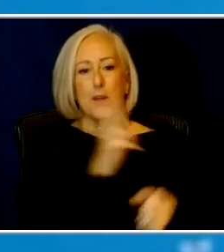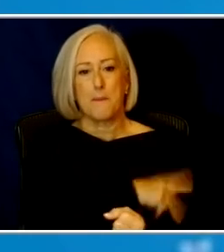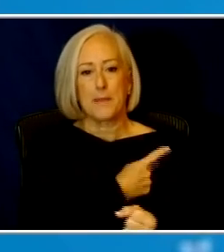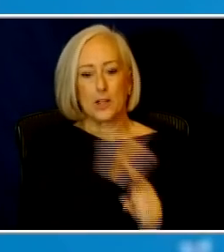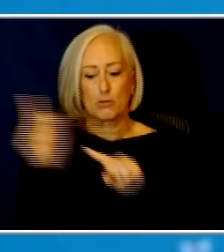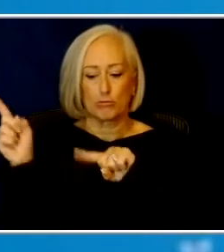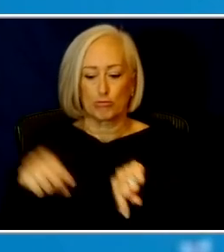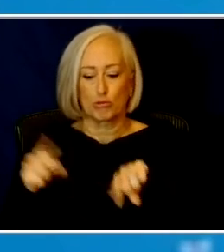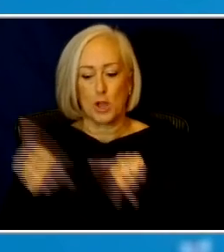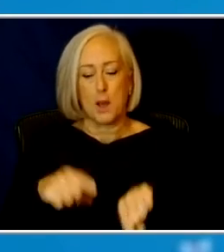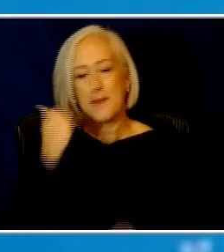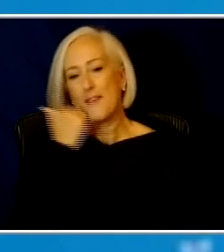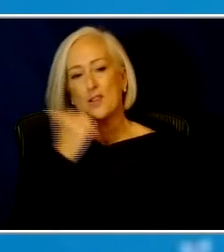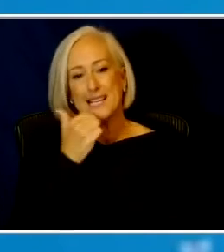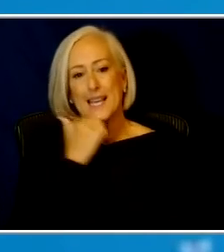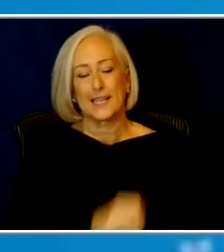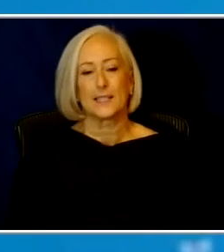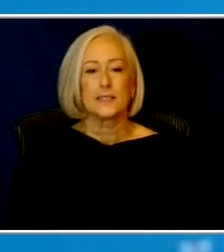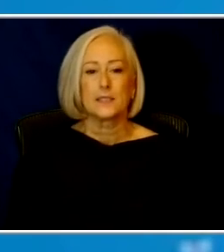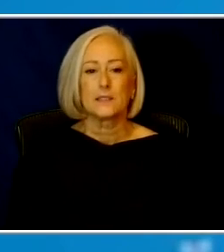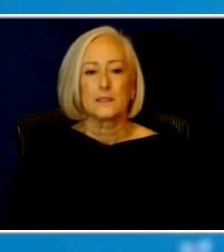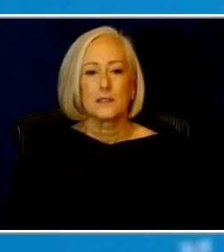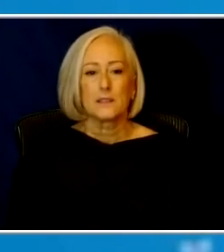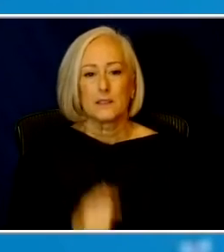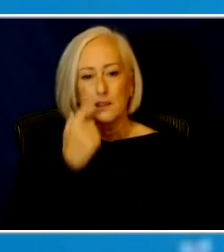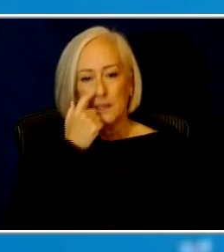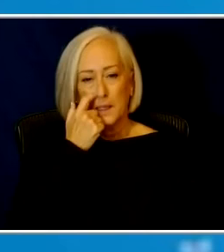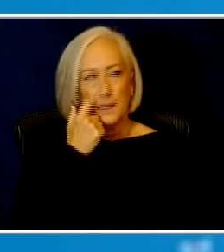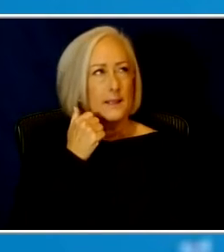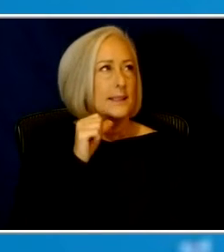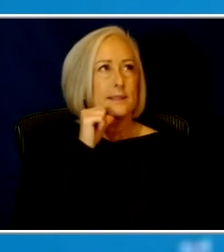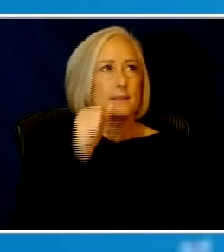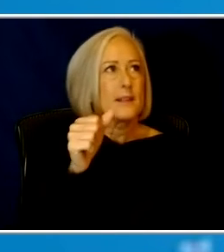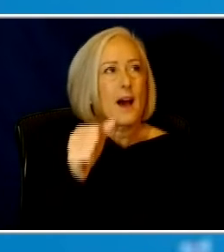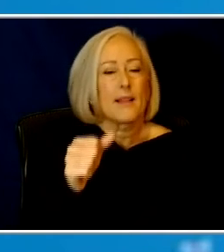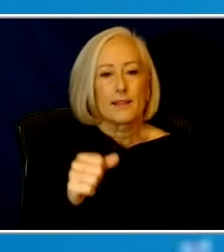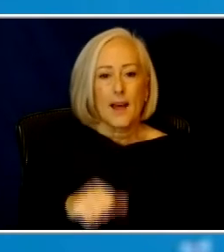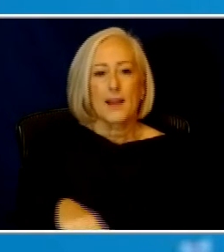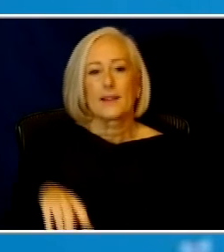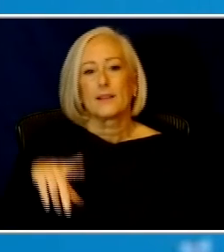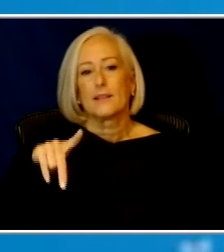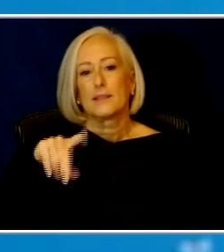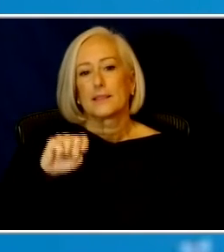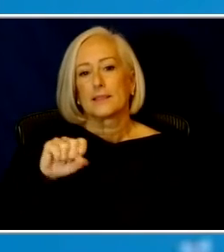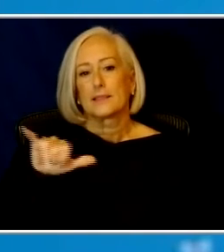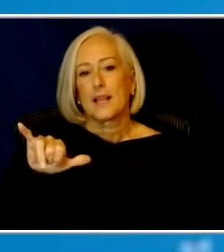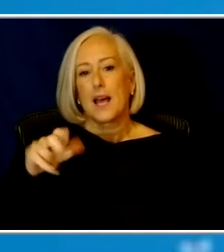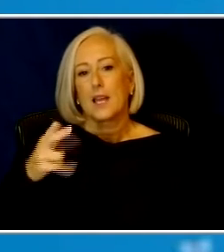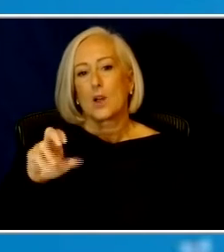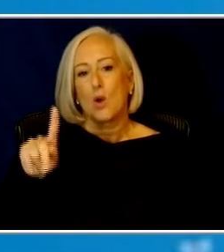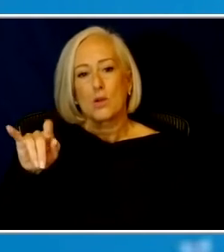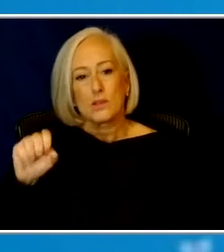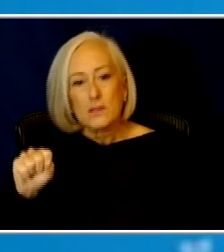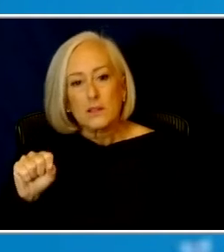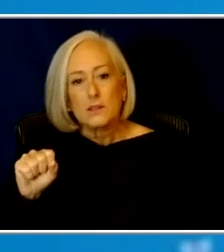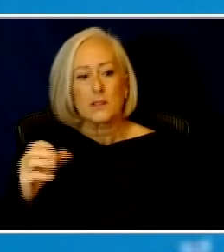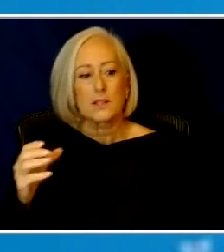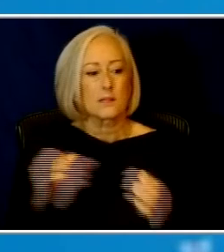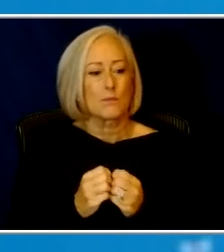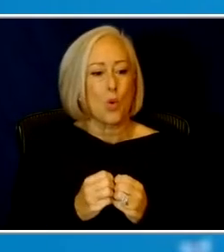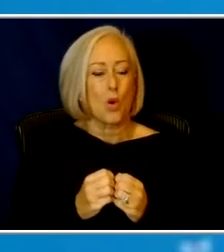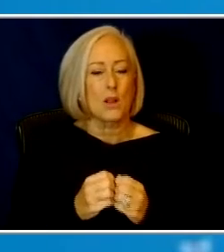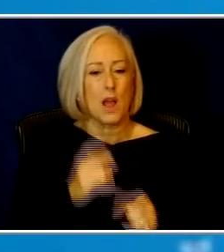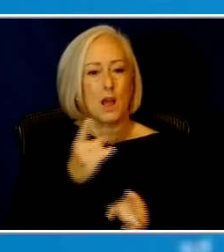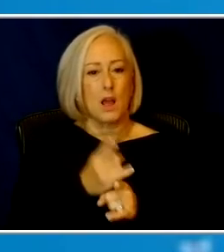basis. And it's not acute psychosis, it's things like alcohol withdrawal. We all are aware